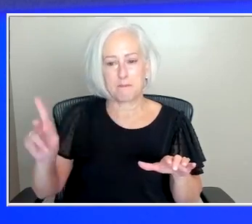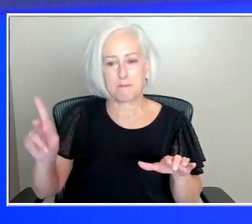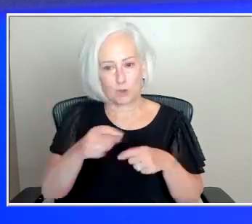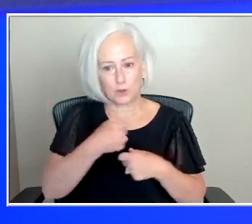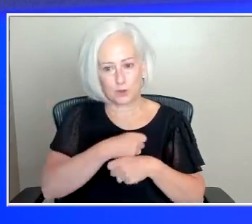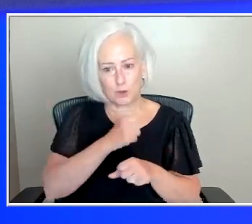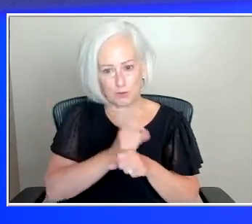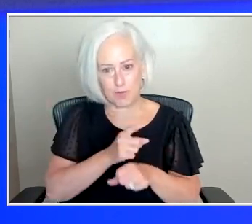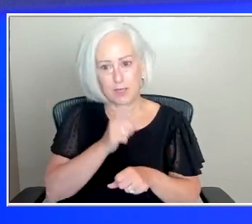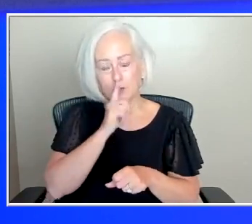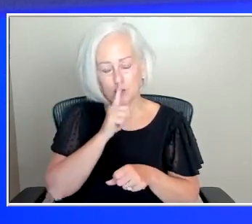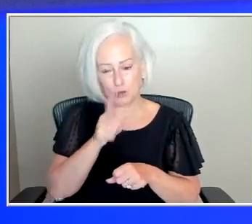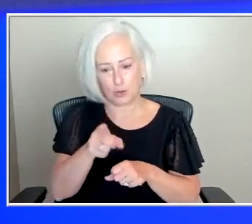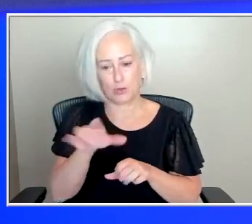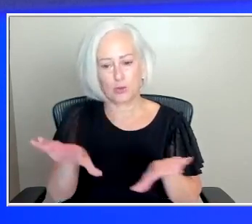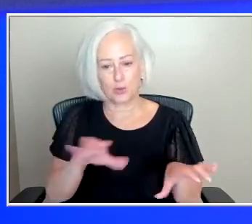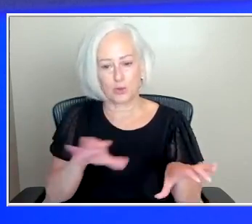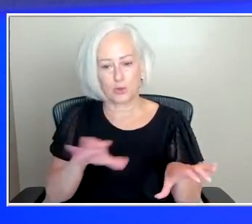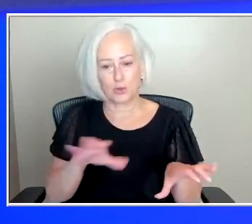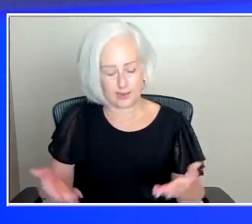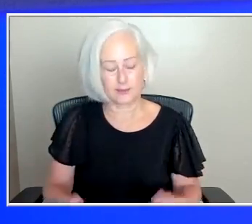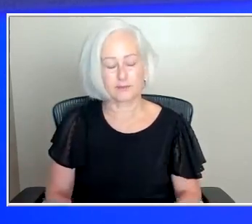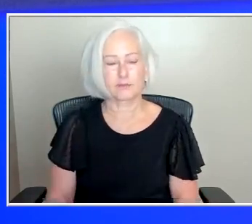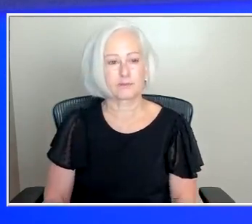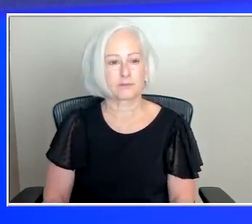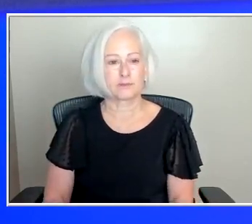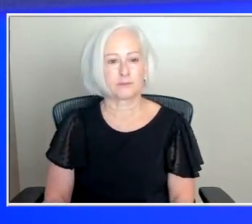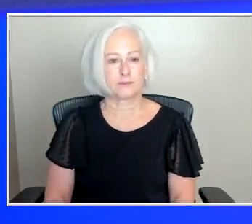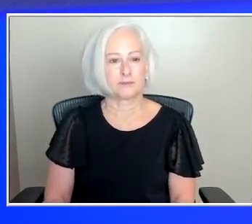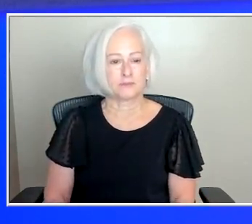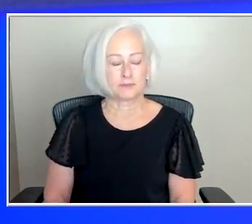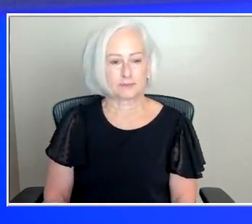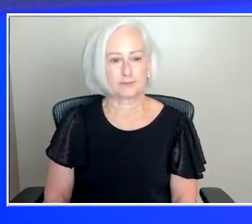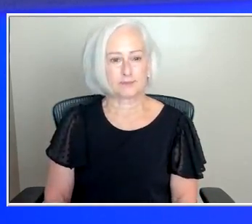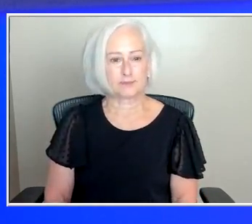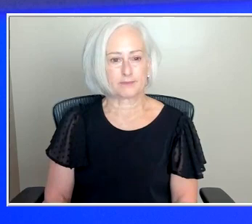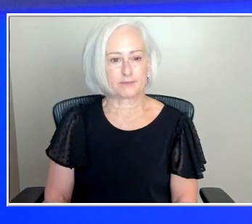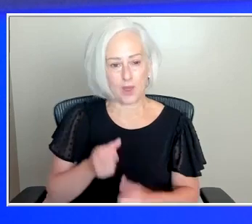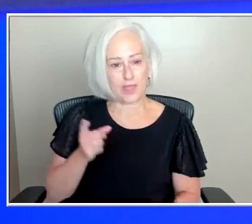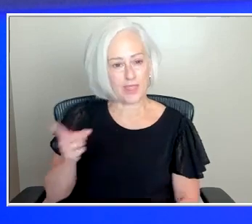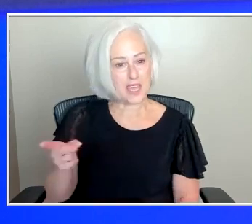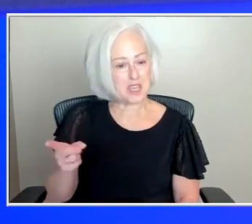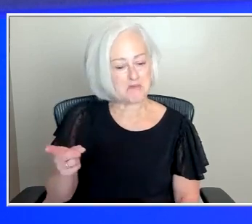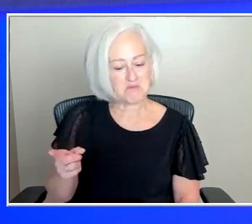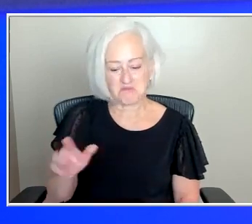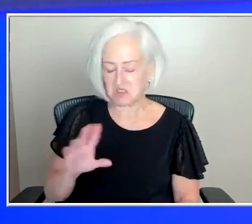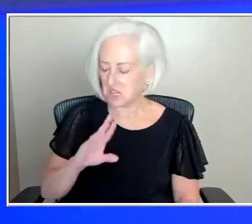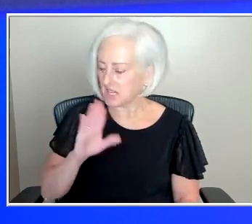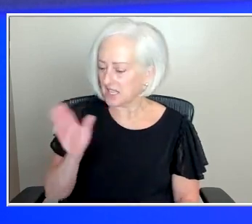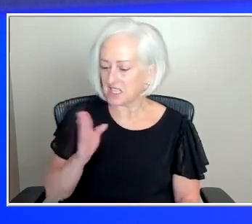So with him, I had no issues with the child growing up,